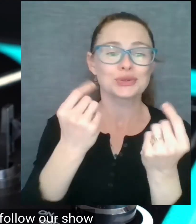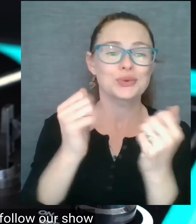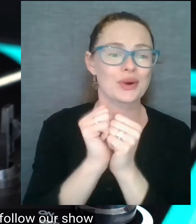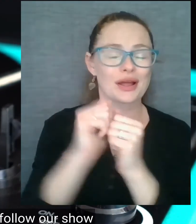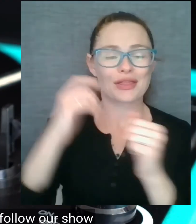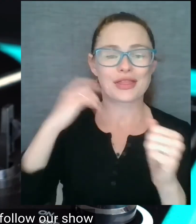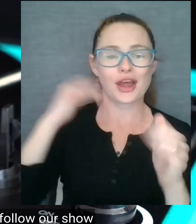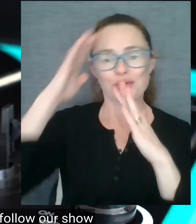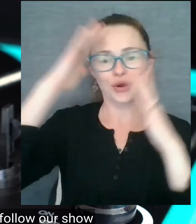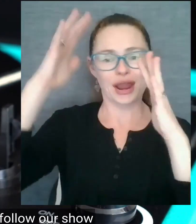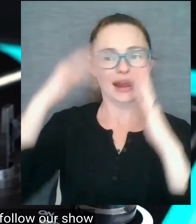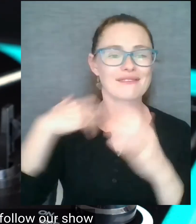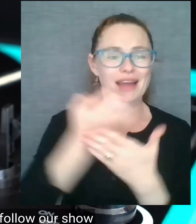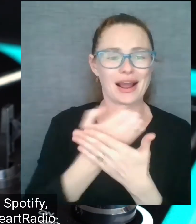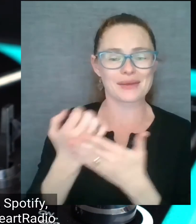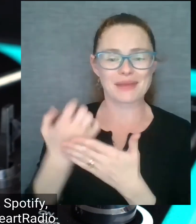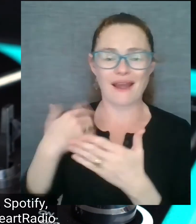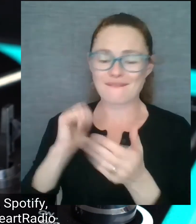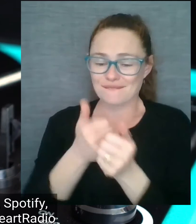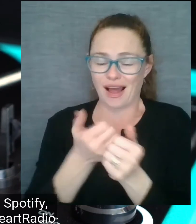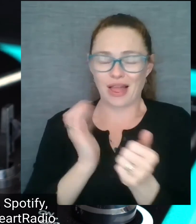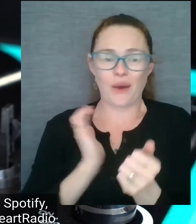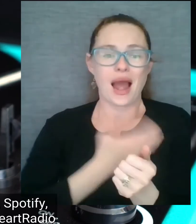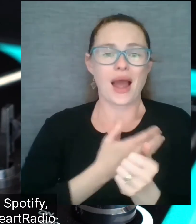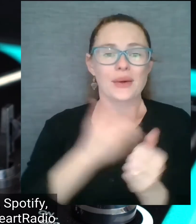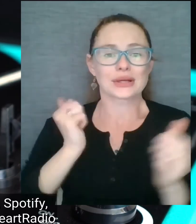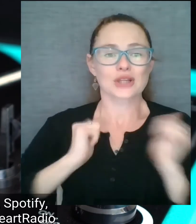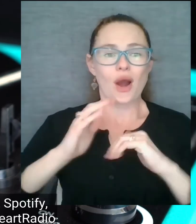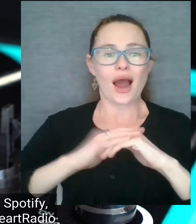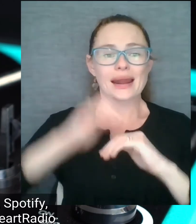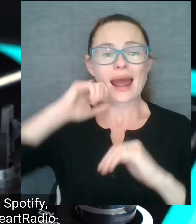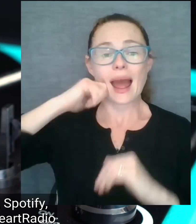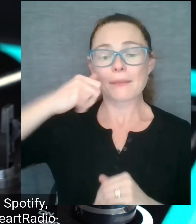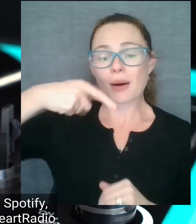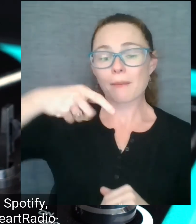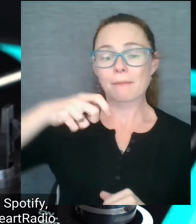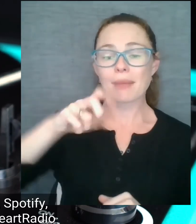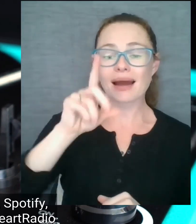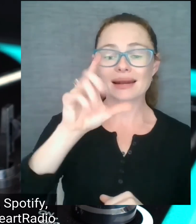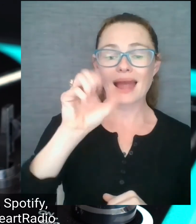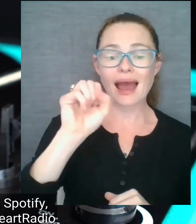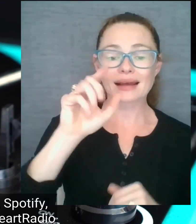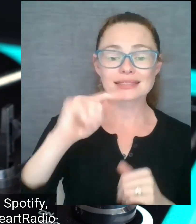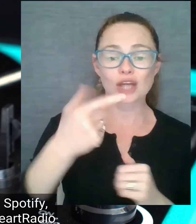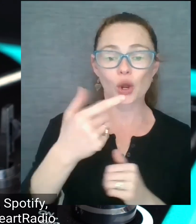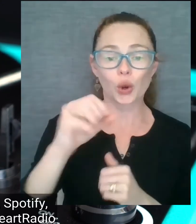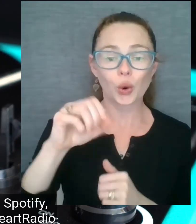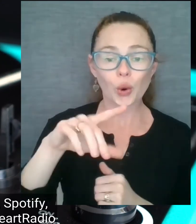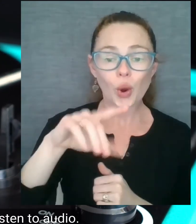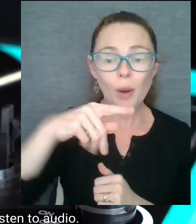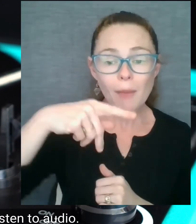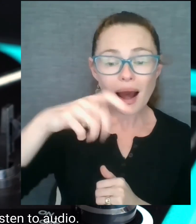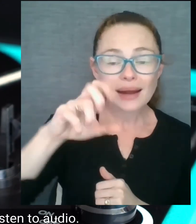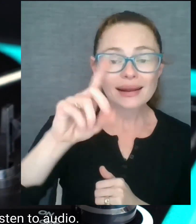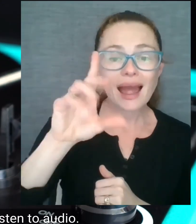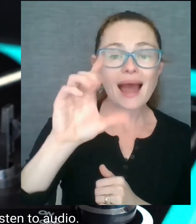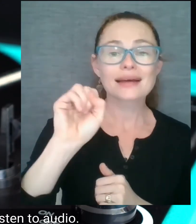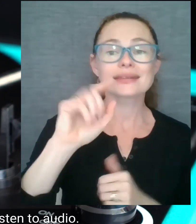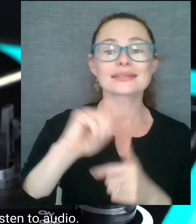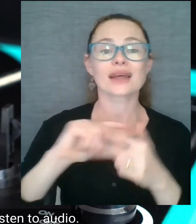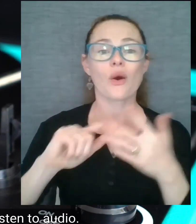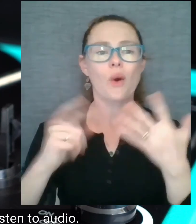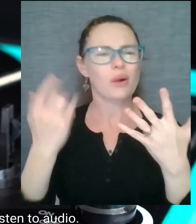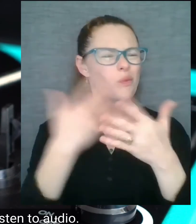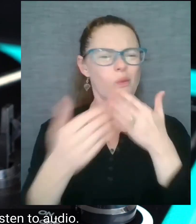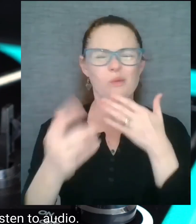sure to subscribe or follow our show on Apple Podcasts, Spotify, Google Podcasts, iHeartRadio, or wherever you